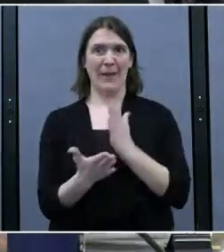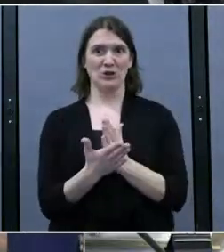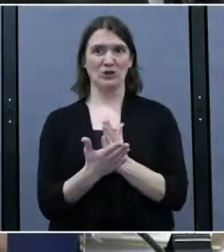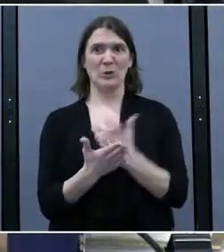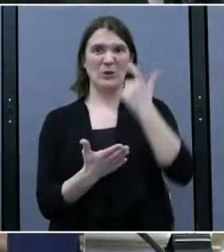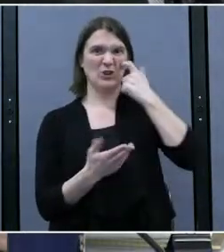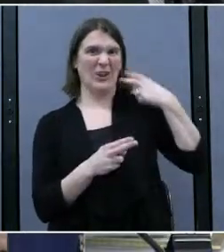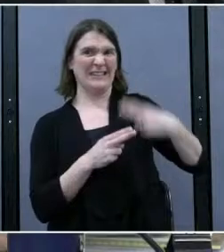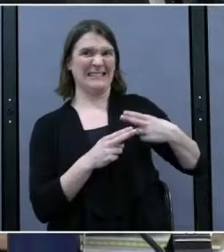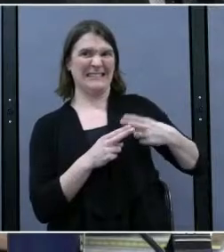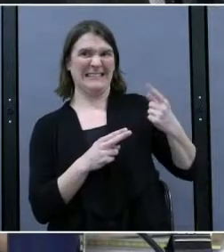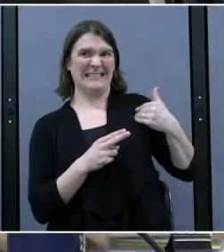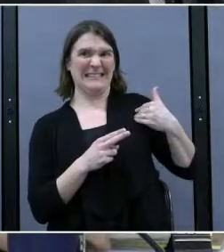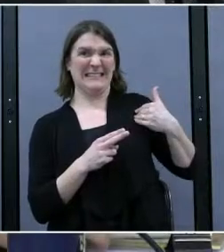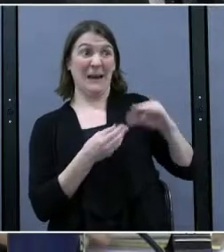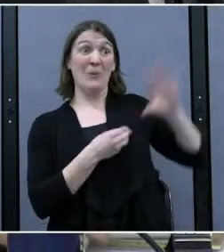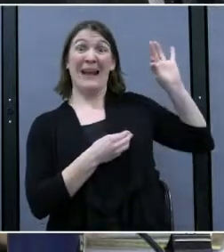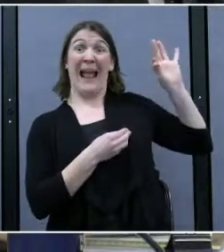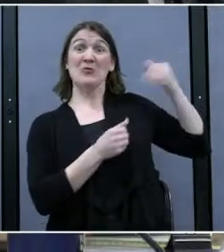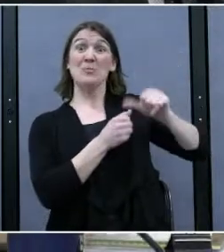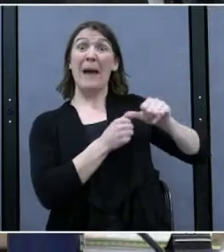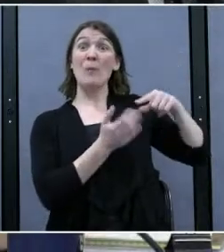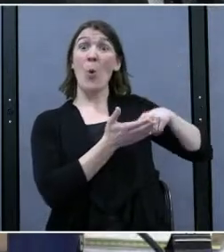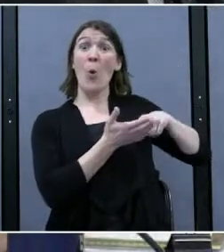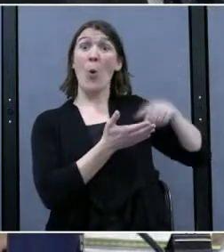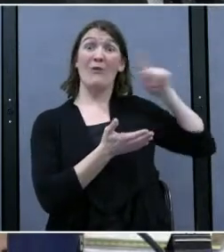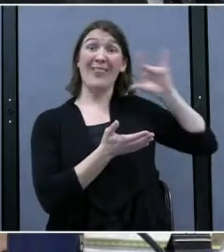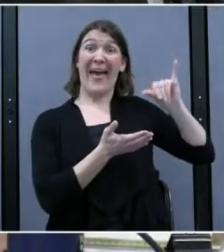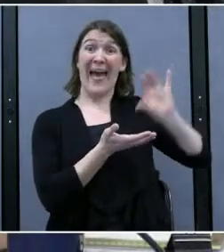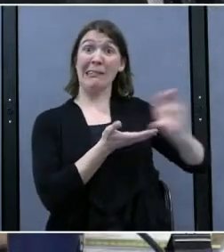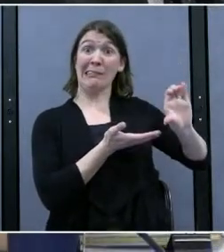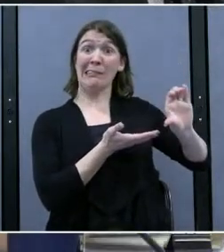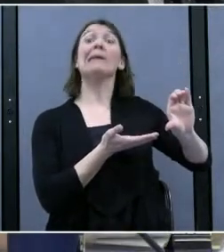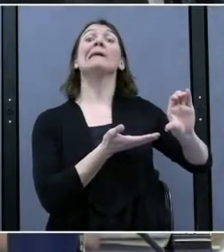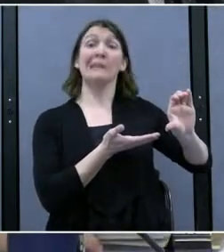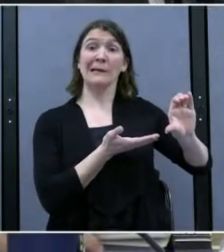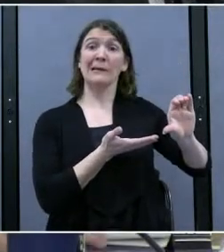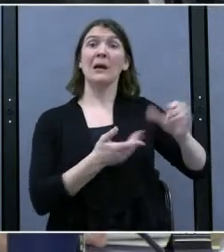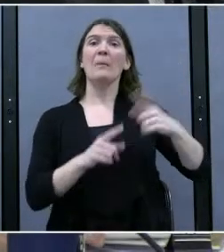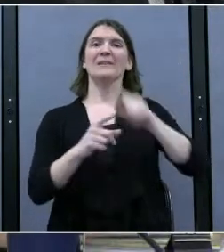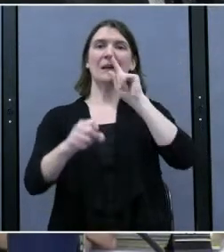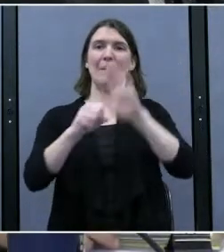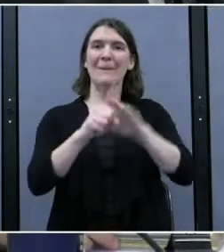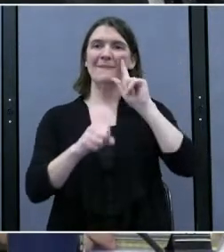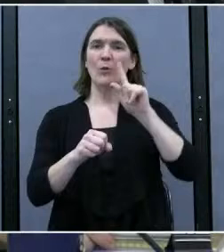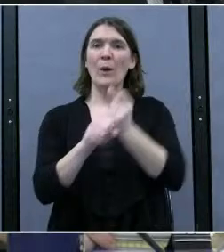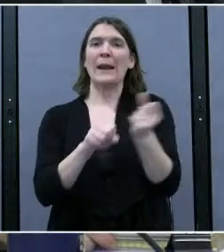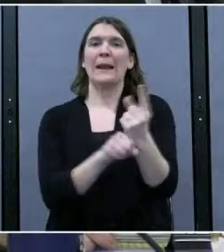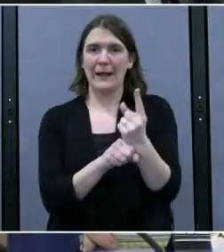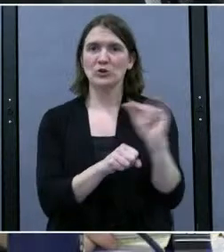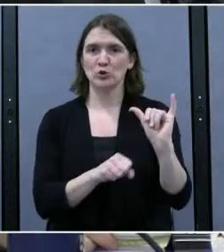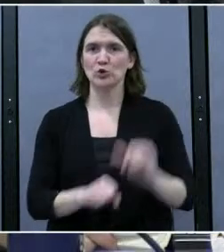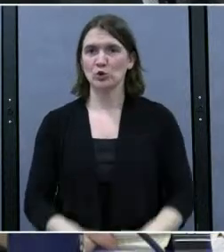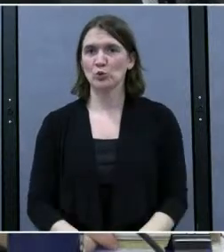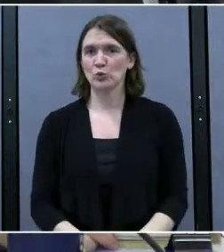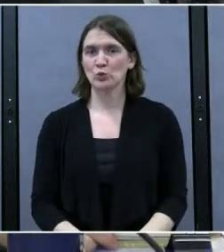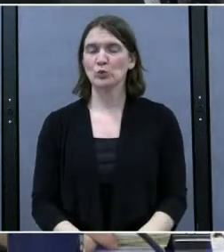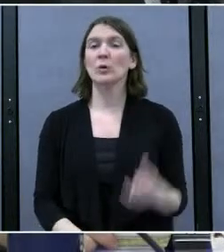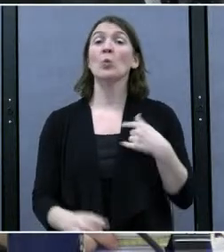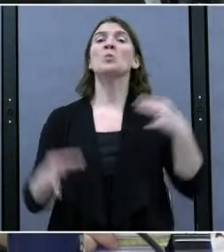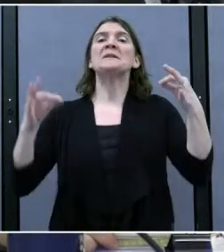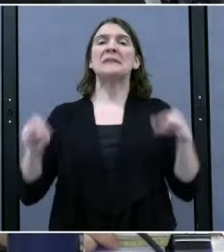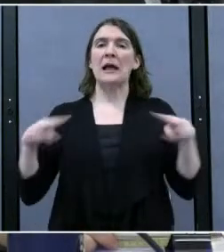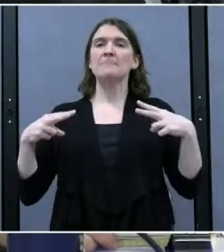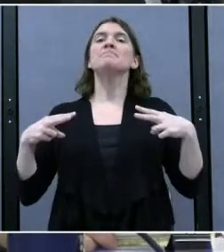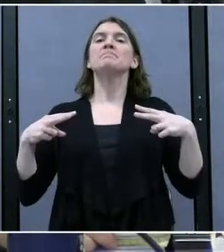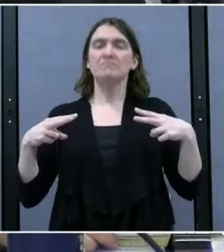about in, I think, Article 9. And it was also a commitment to the FY26 budget. The decision was